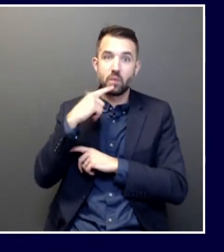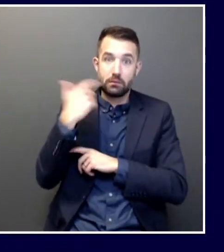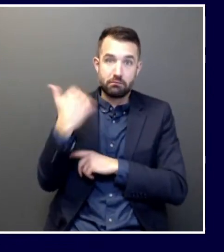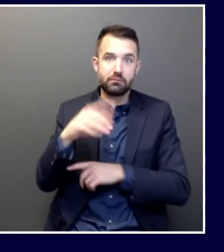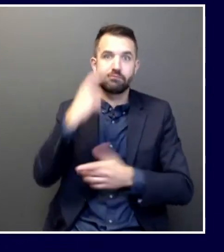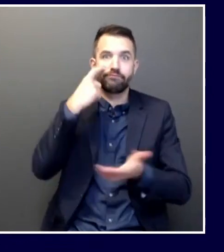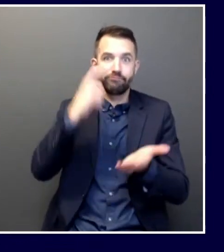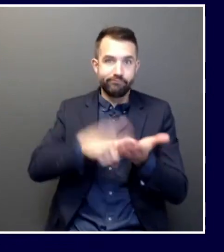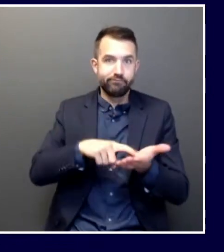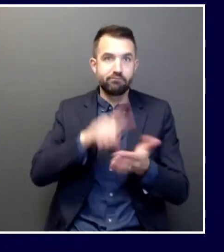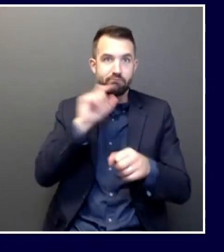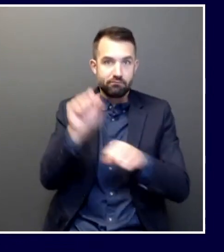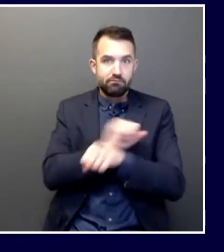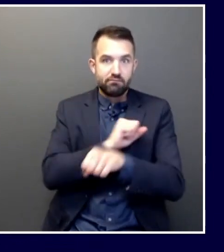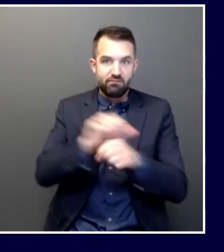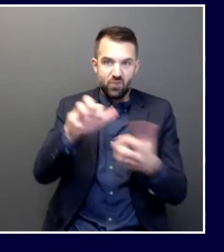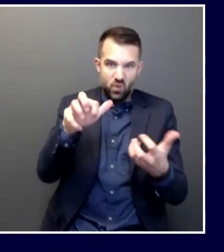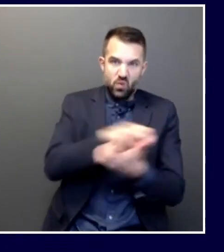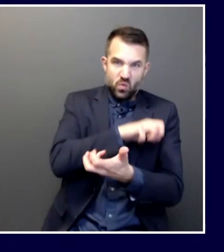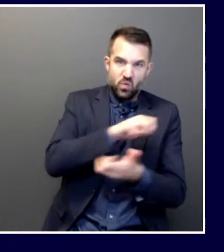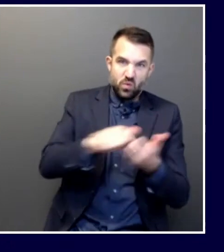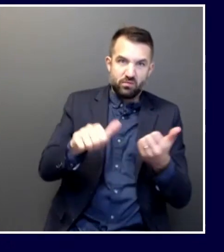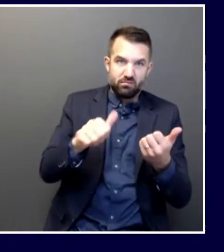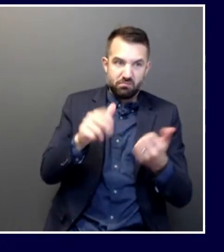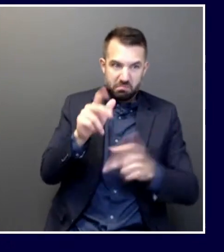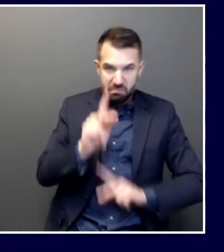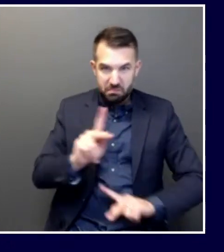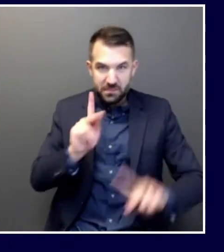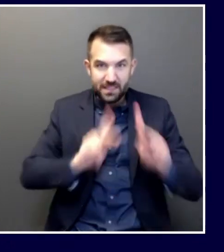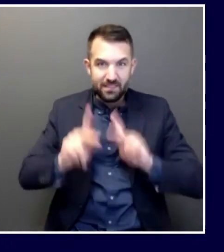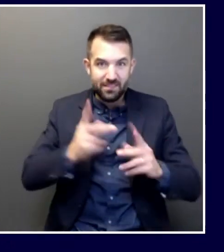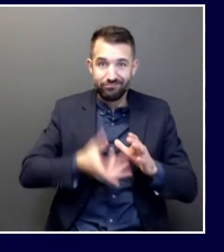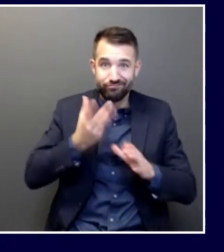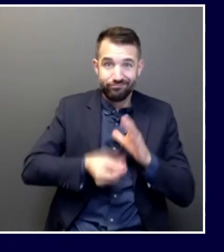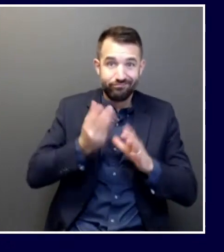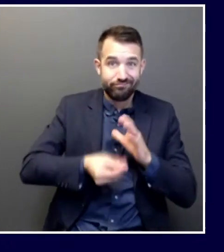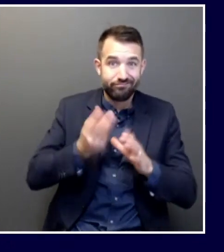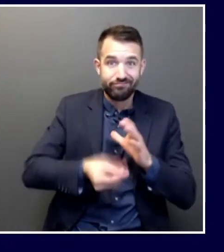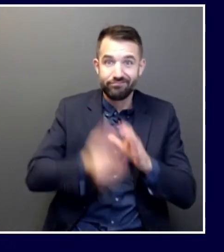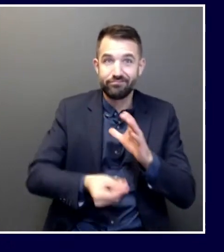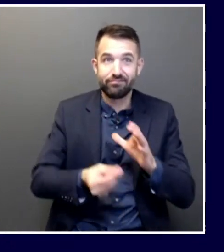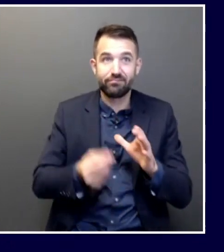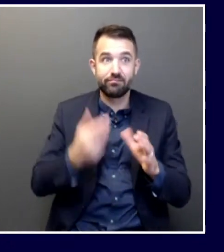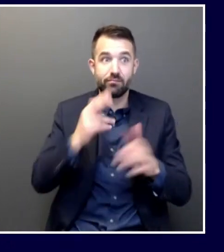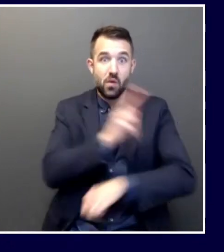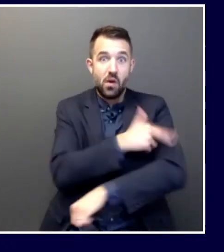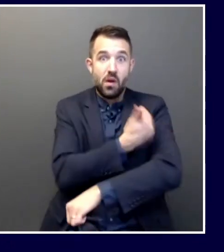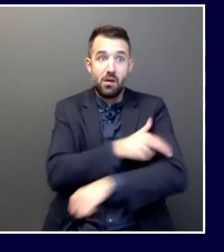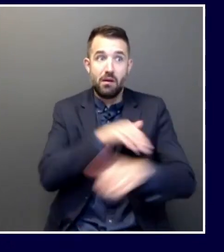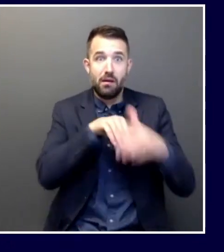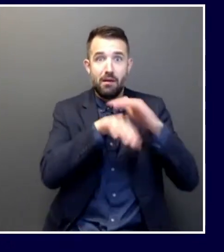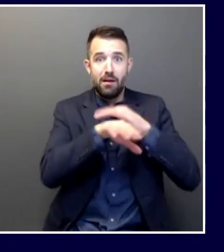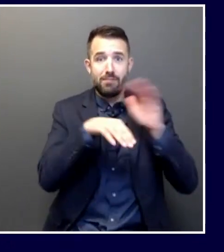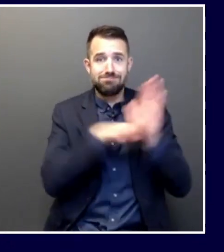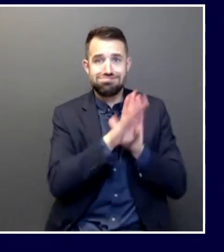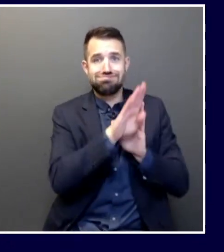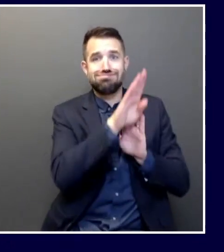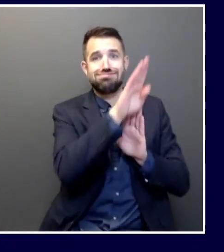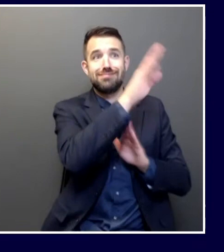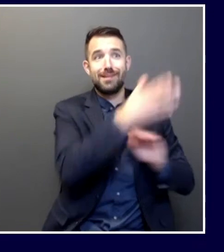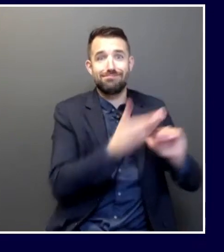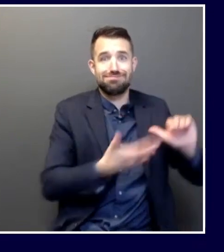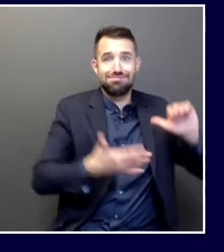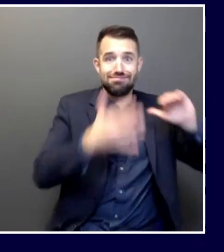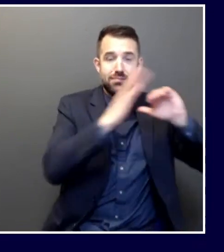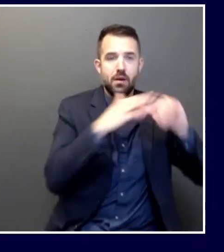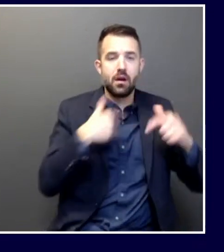to get folks off the fence. Others have suggested that it, as you noted, may be potentially related to mandates, current